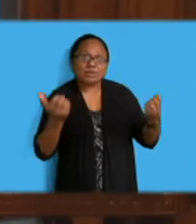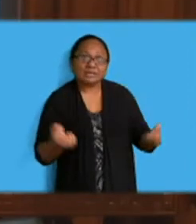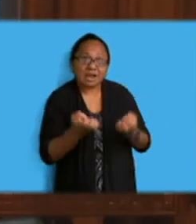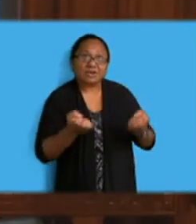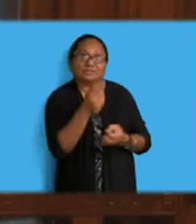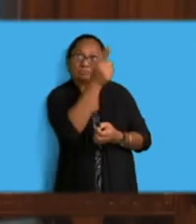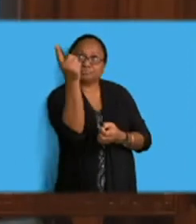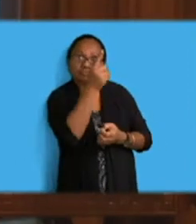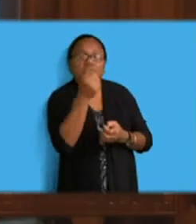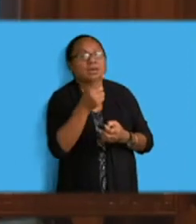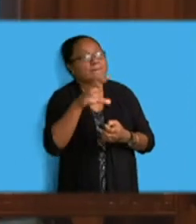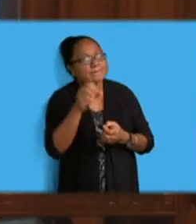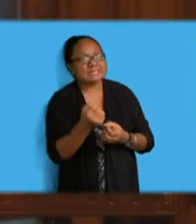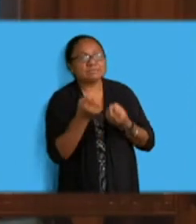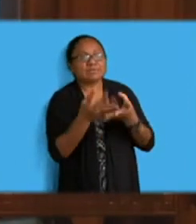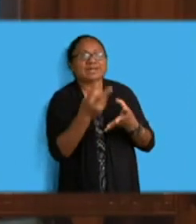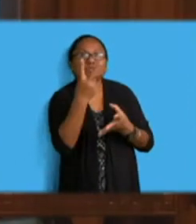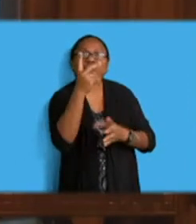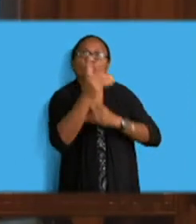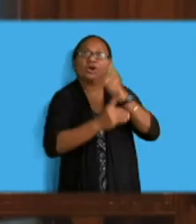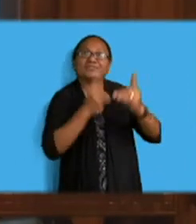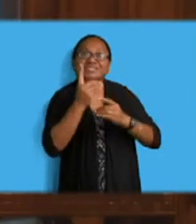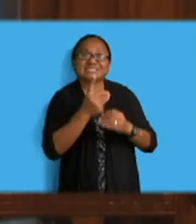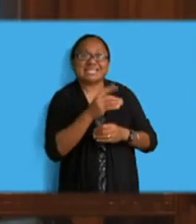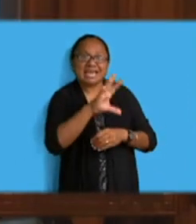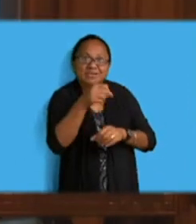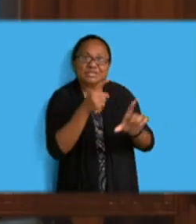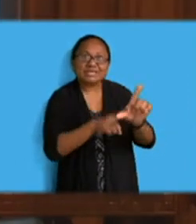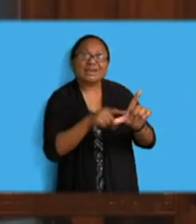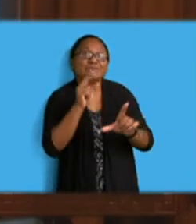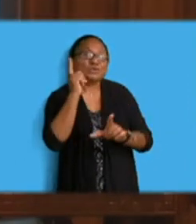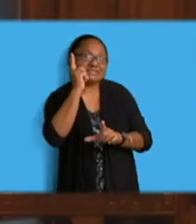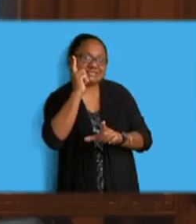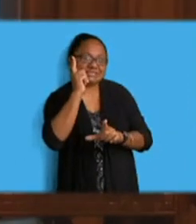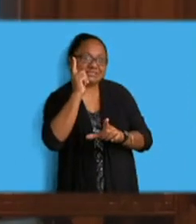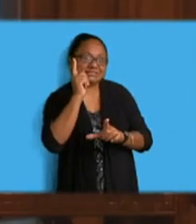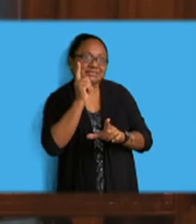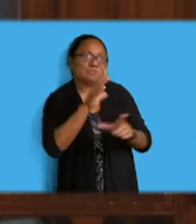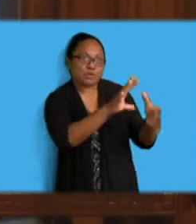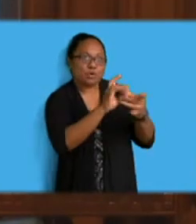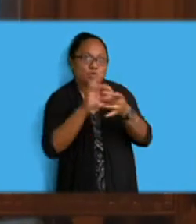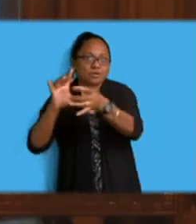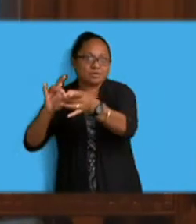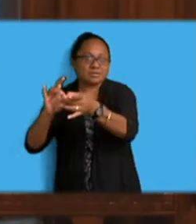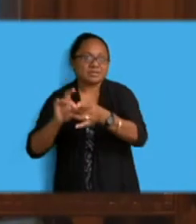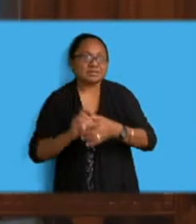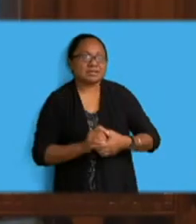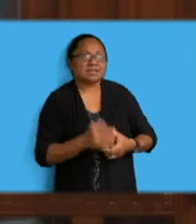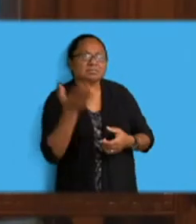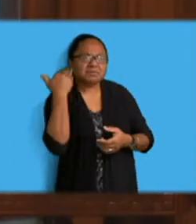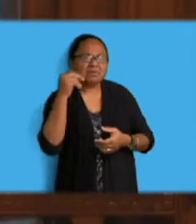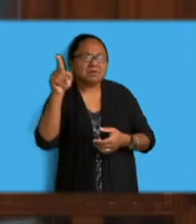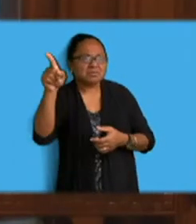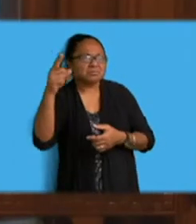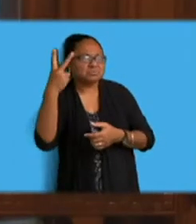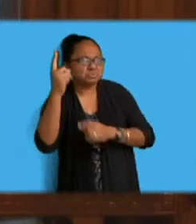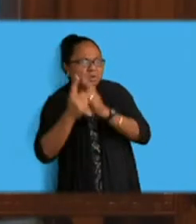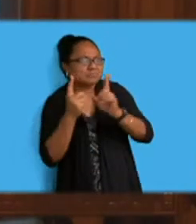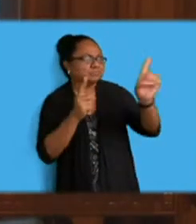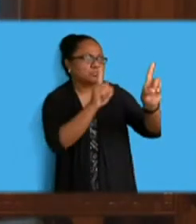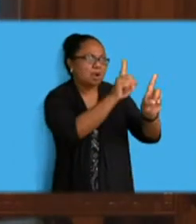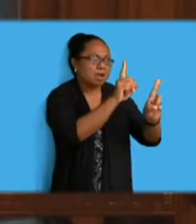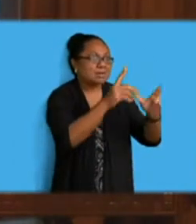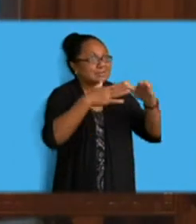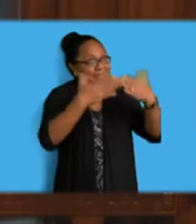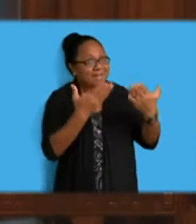conferences each year. Previously, only one body used to have 2 conferences, while the other body used to have 1 conference. We